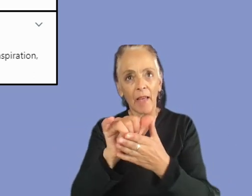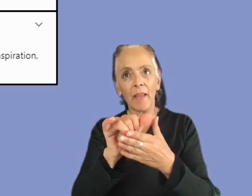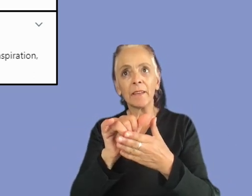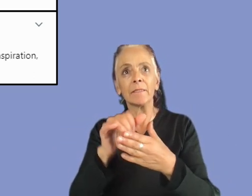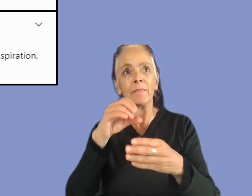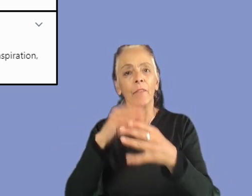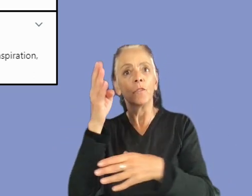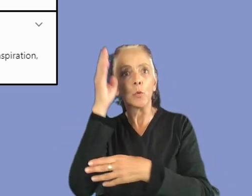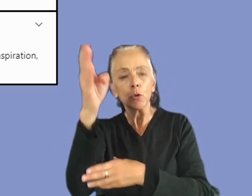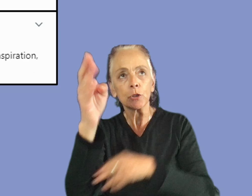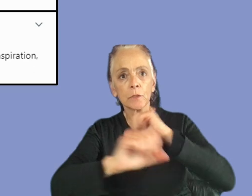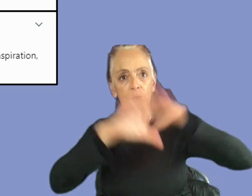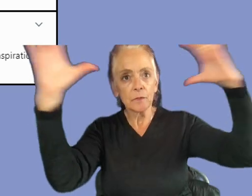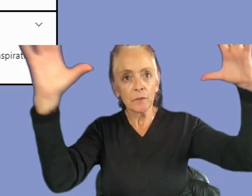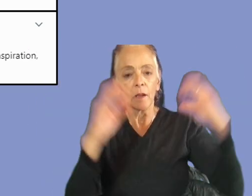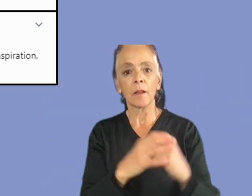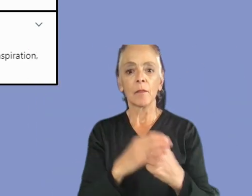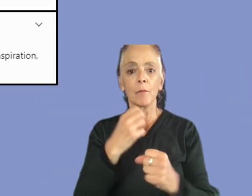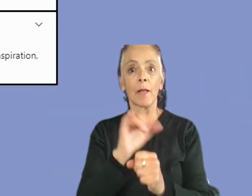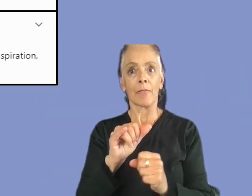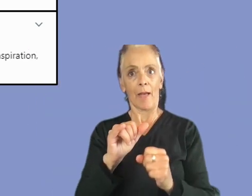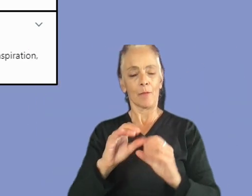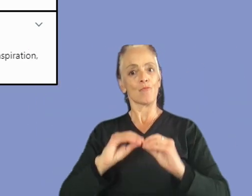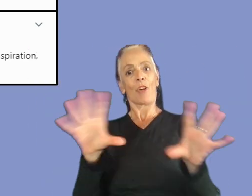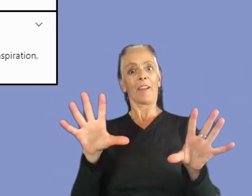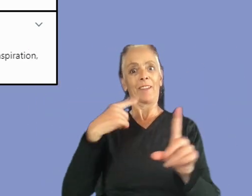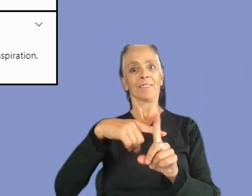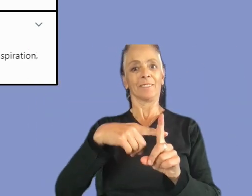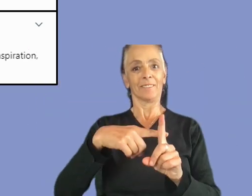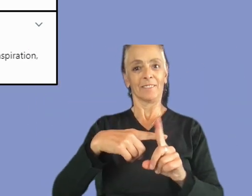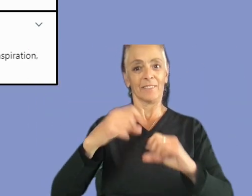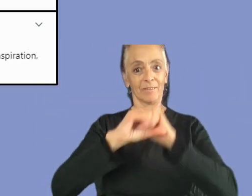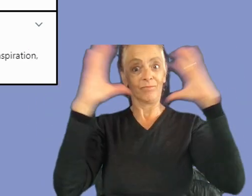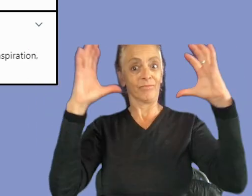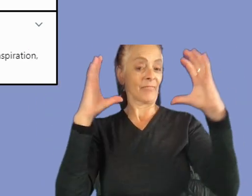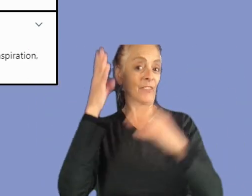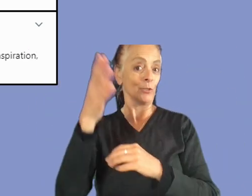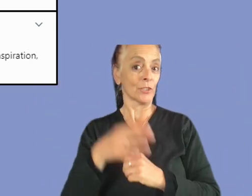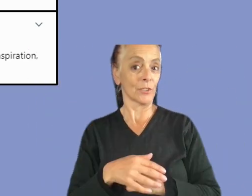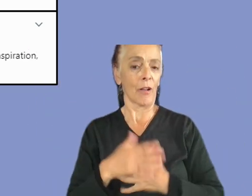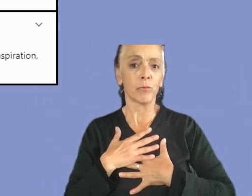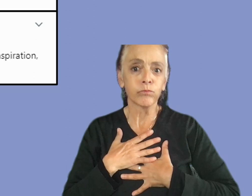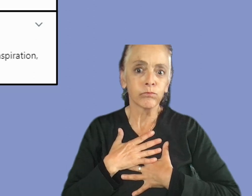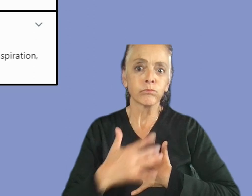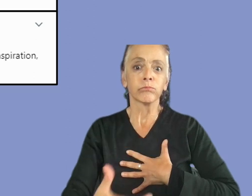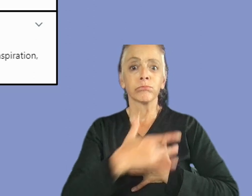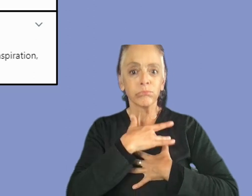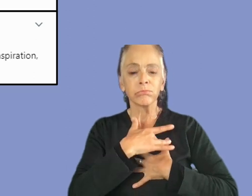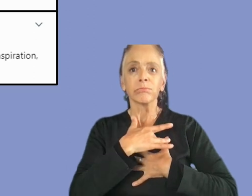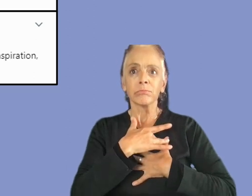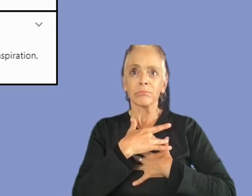and make it, a bright future, it brought tears to my eyes at